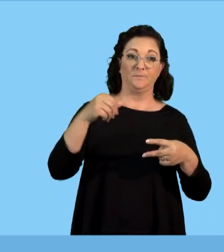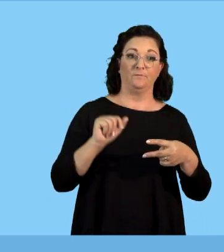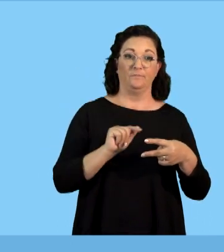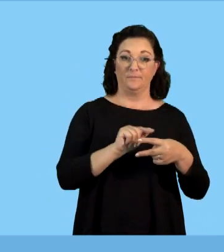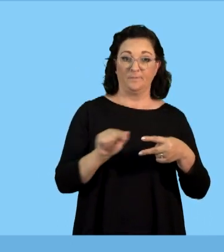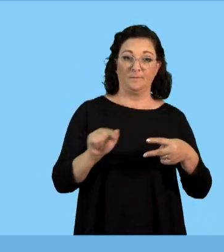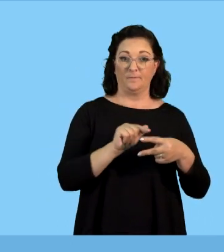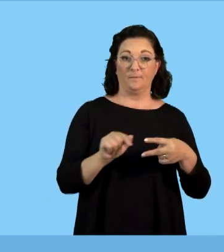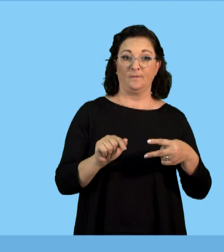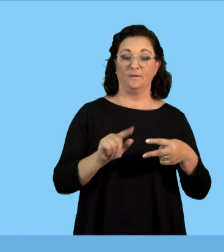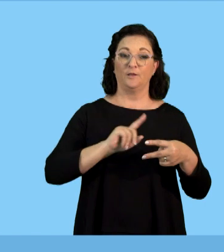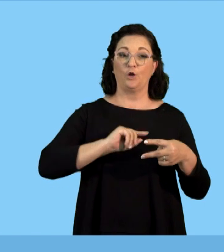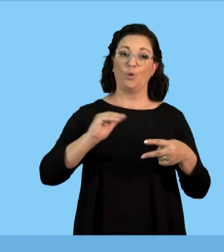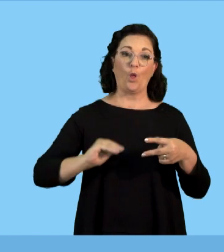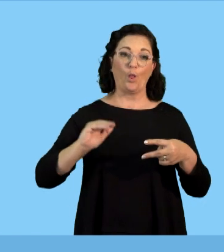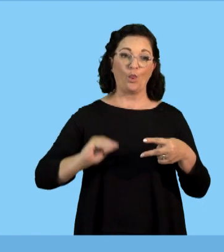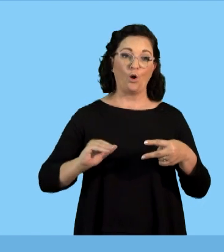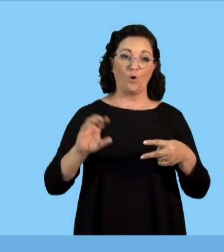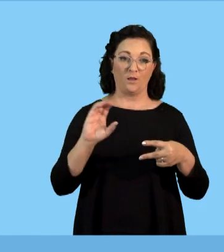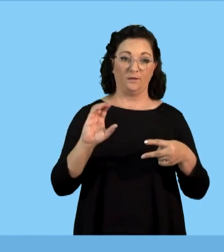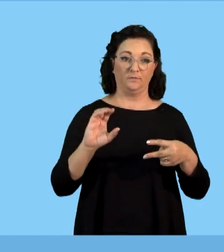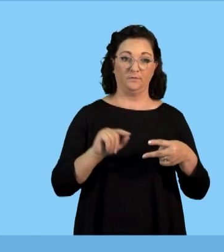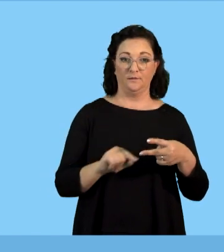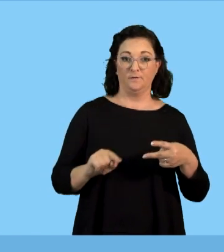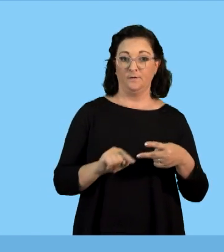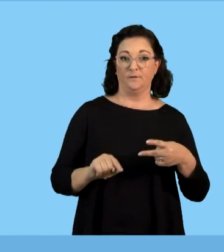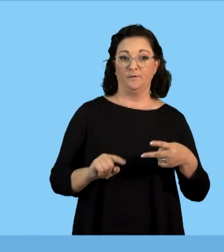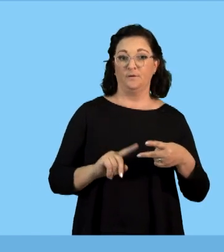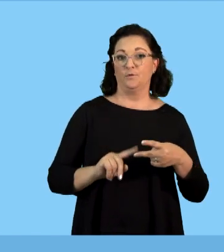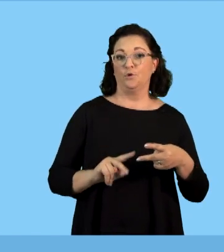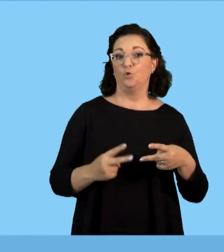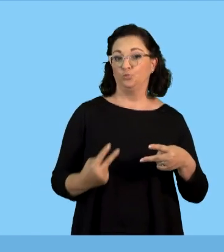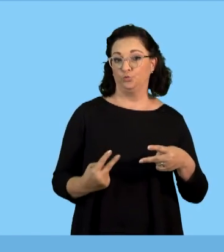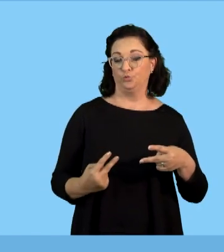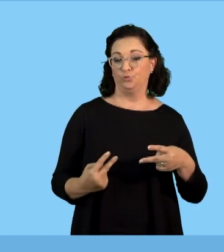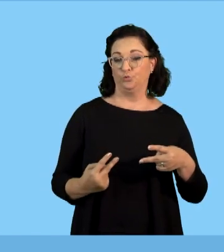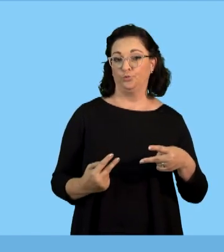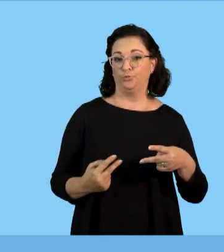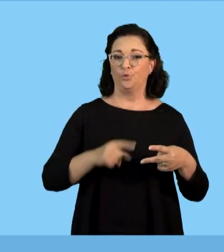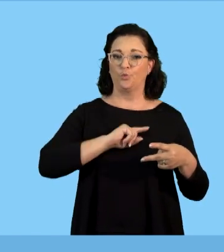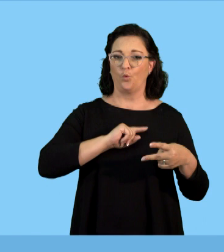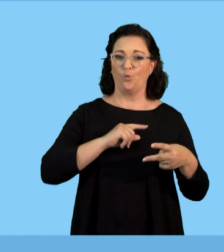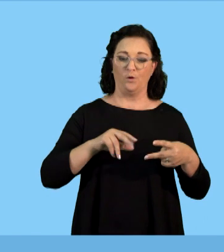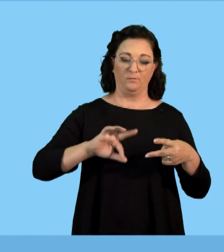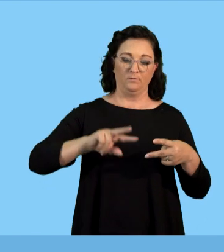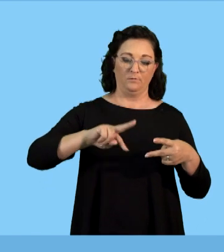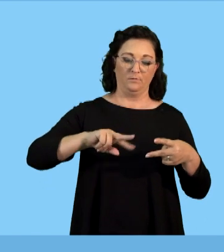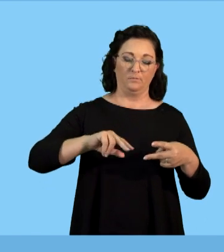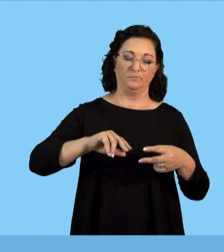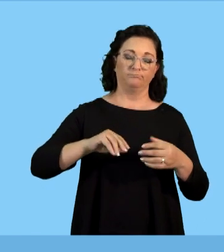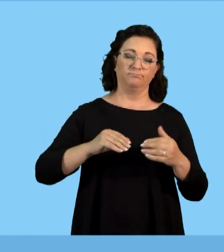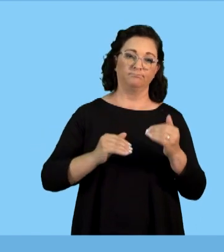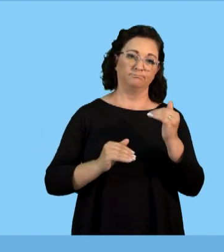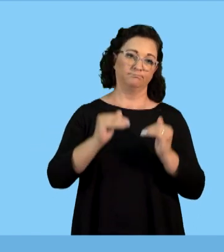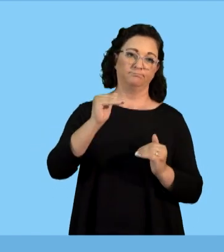the current passing through bulb number 1 is going to be lower than the current passing through at bulb number 2. Why?